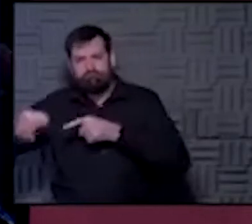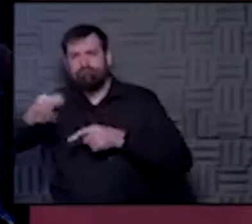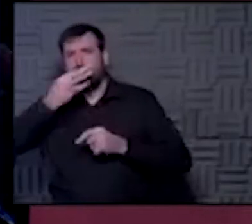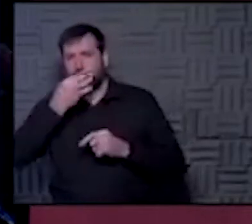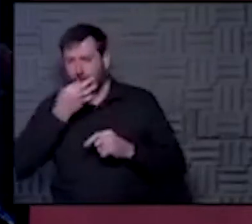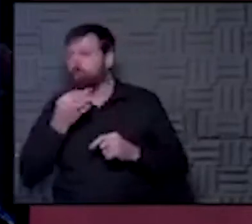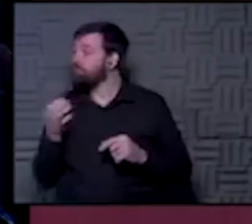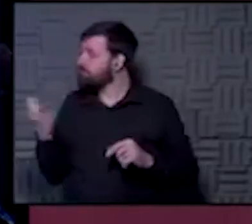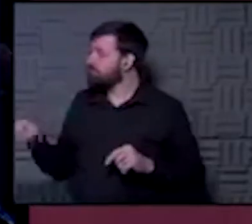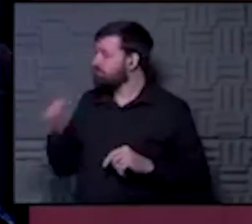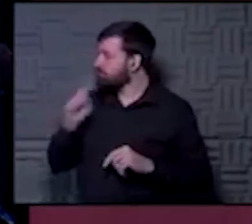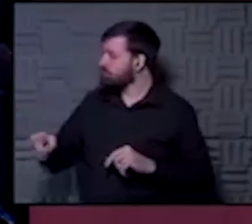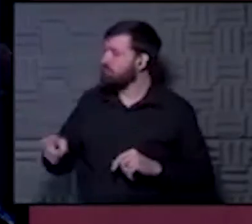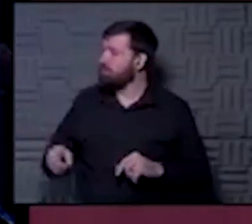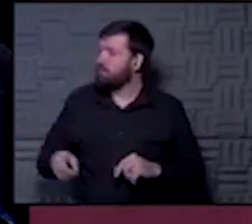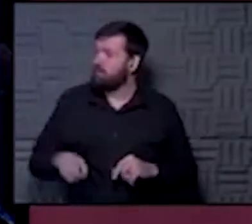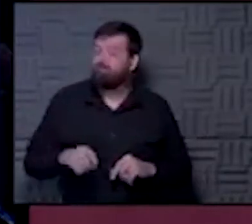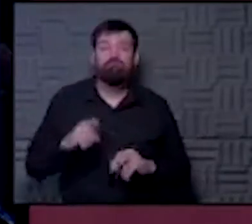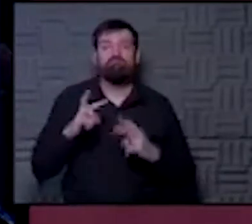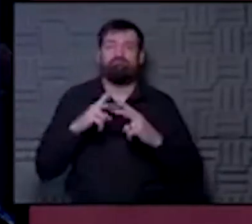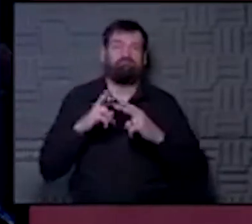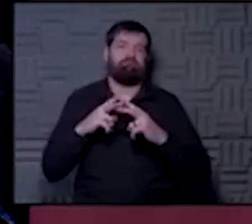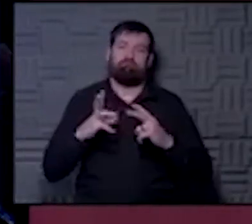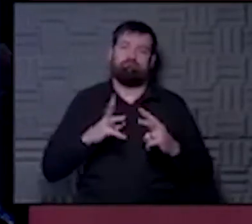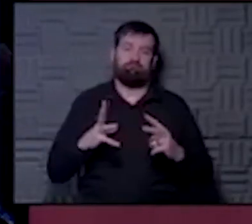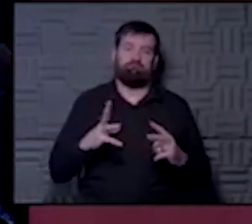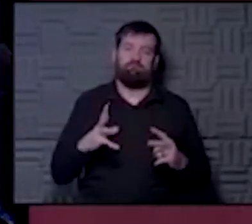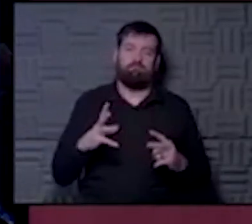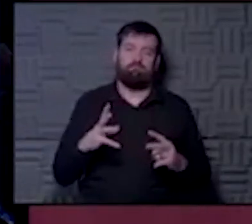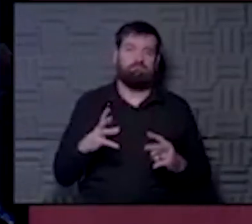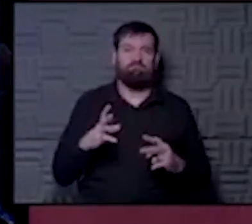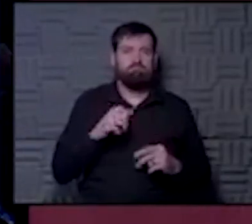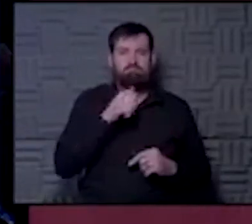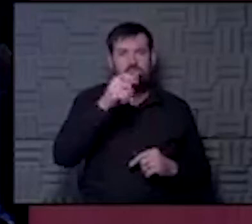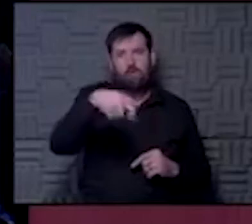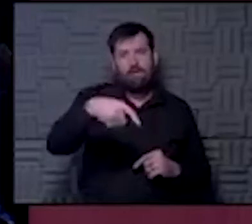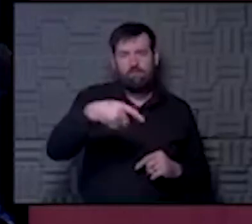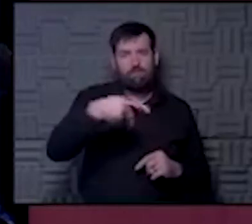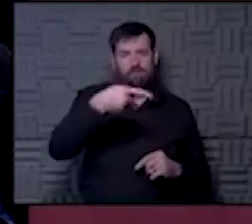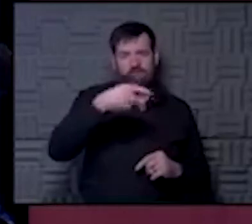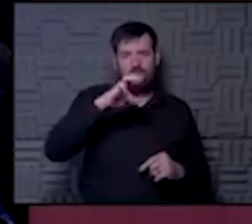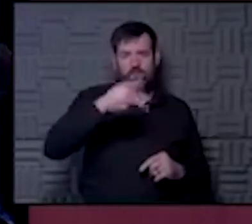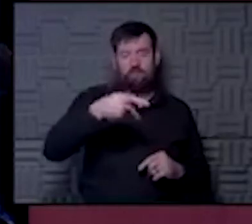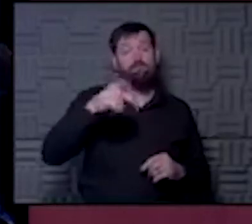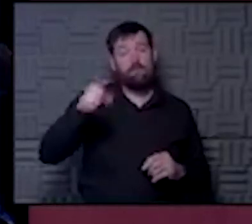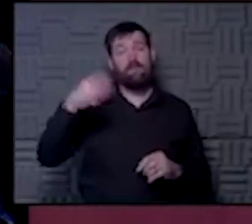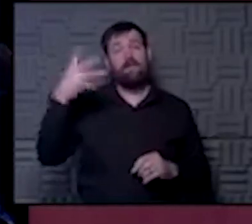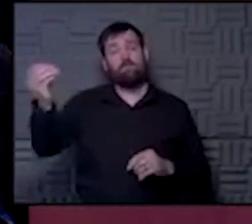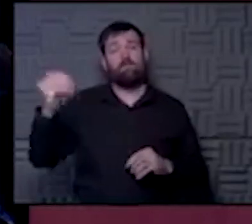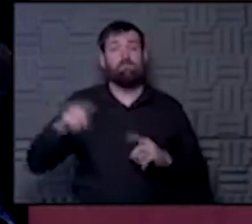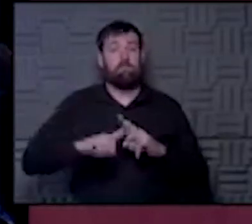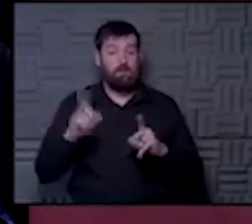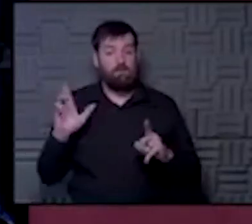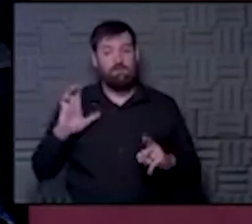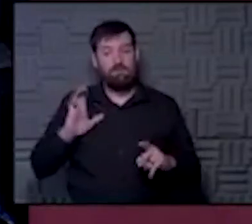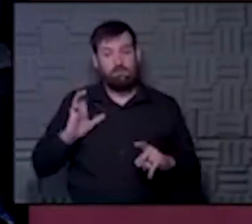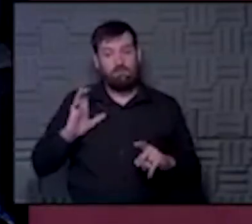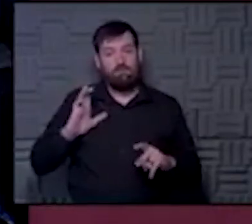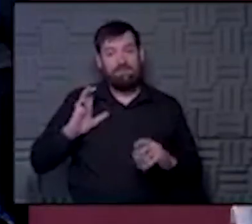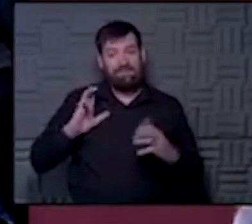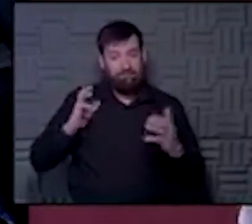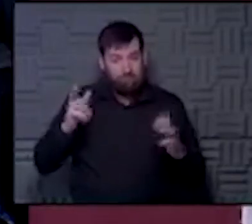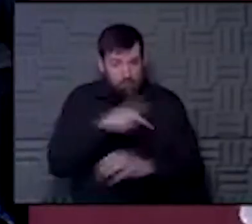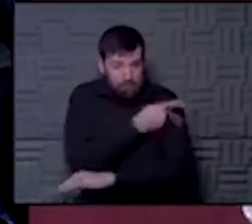get it first. You bet. So I think that either one will work. Yeah. You don't have to have be primary care here. Your primary care can be outside of here. But if you're one of the health